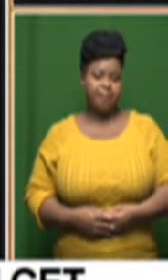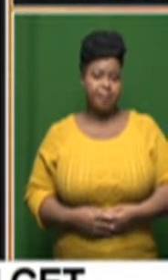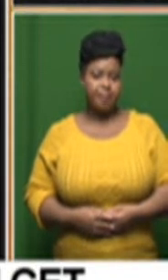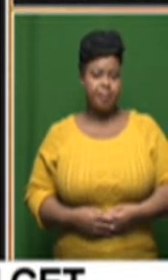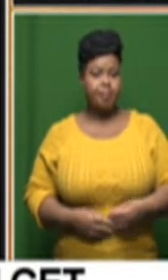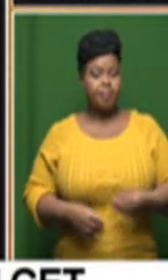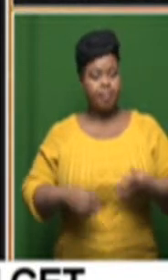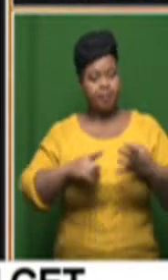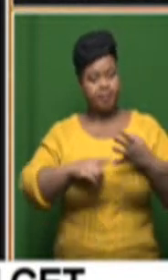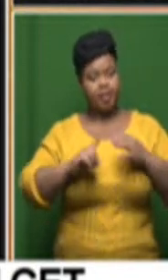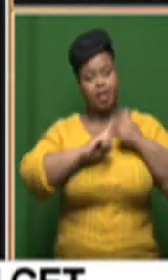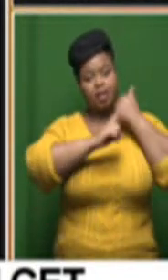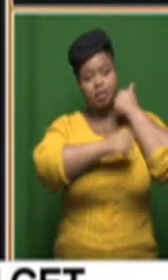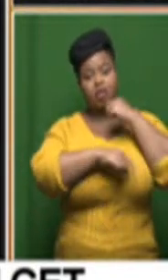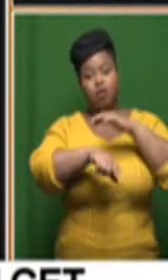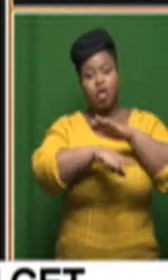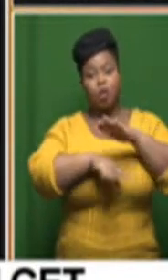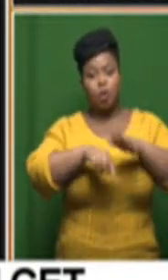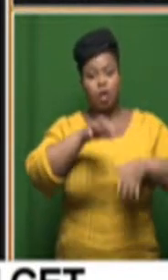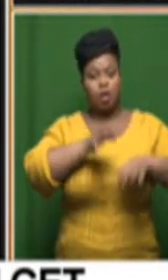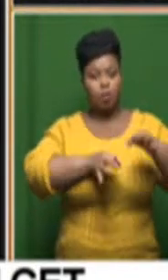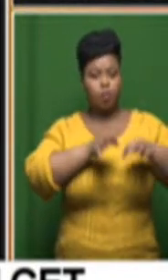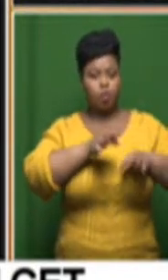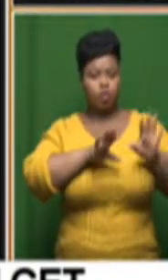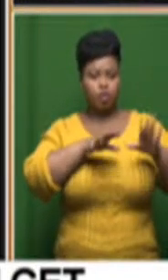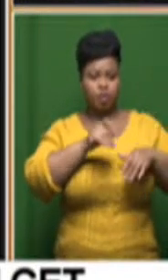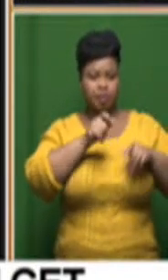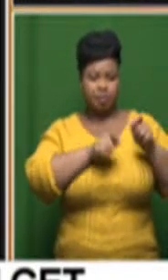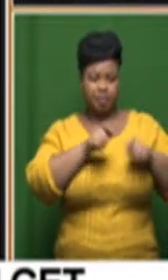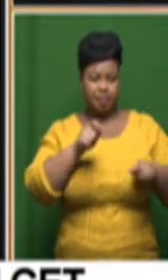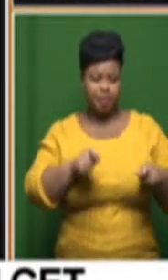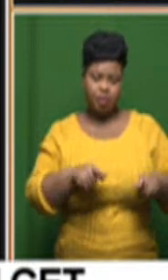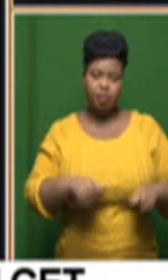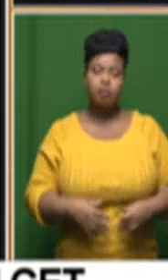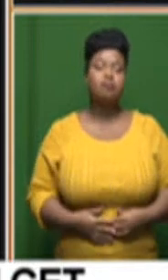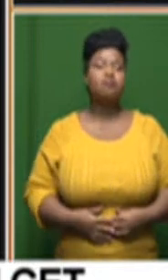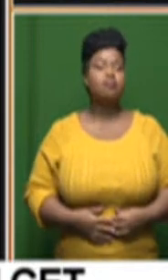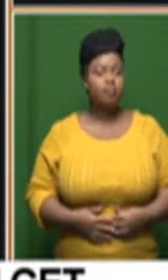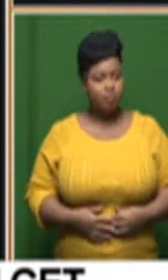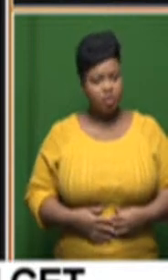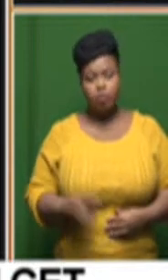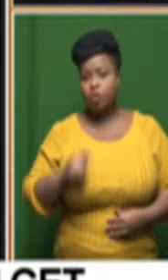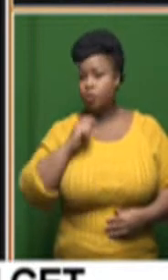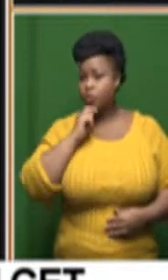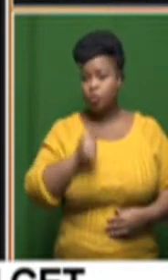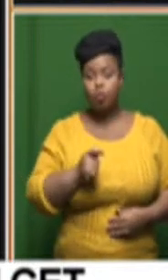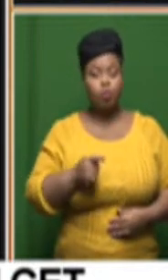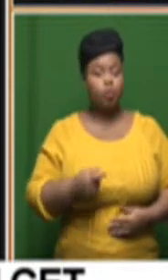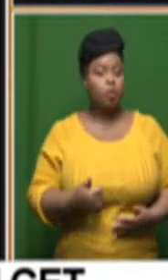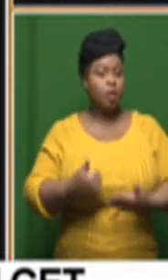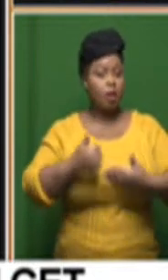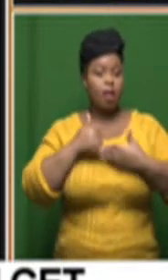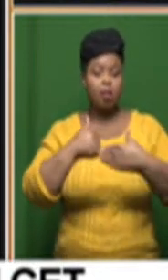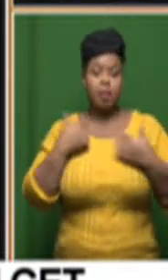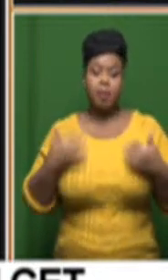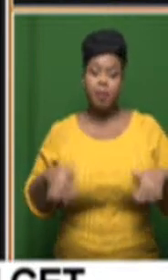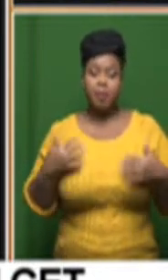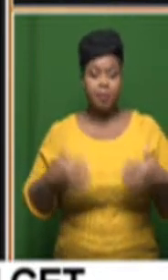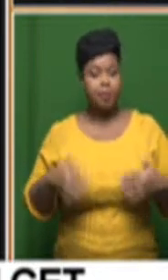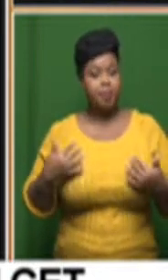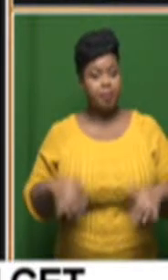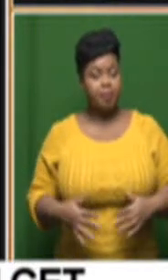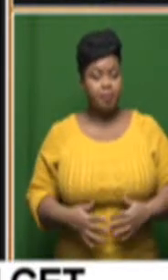our local politicians, I must say that they came on board from day